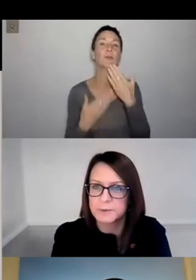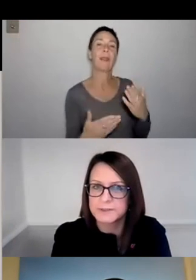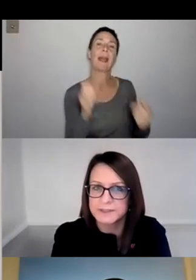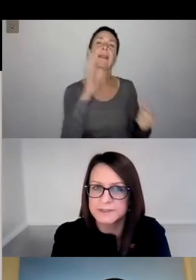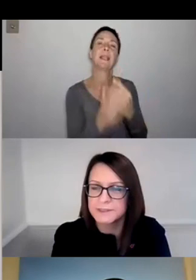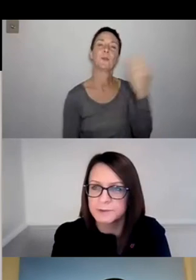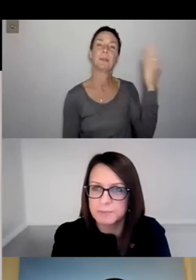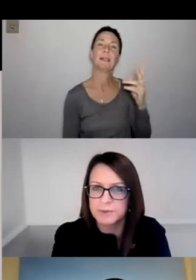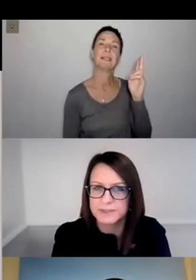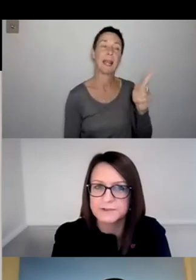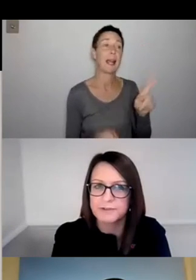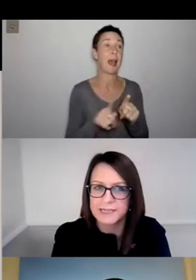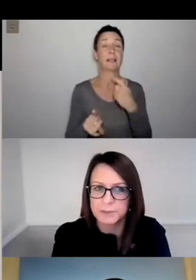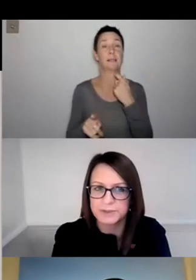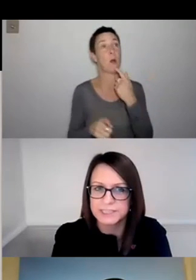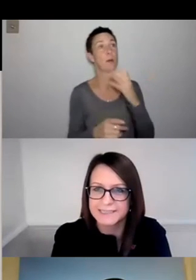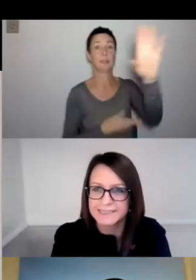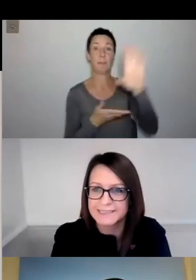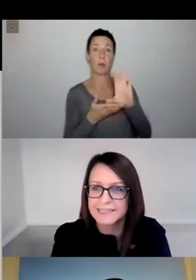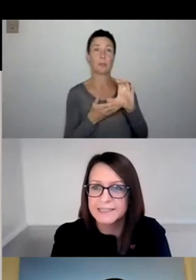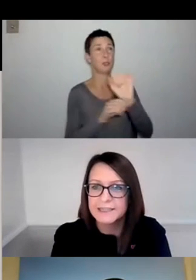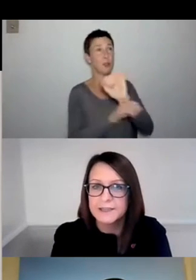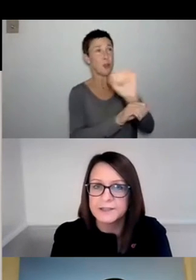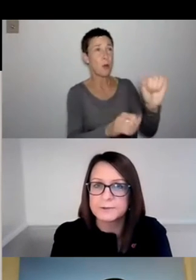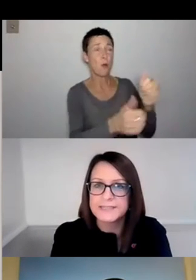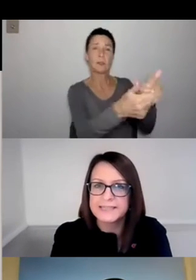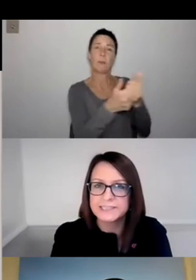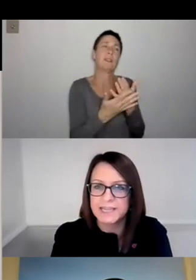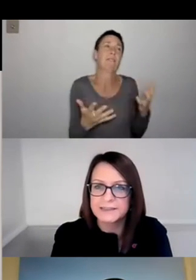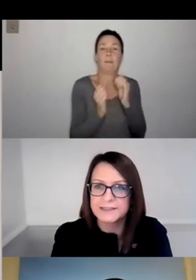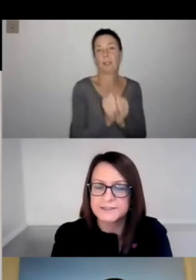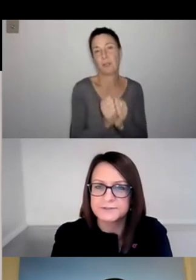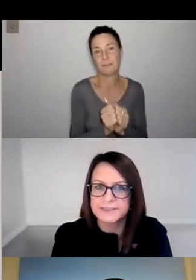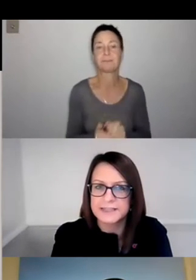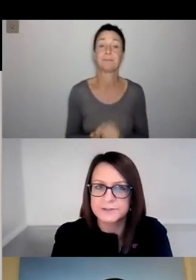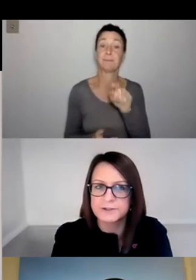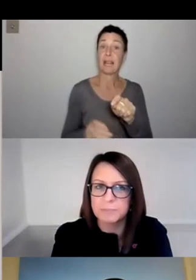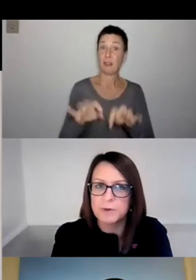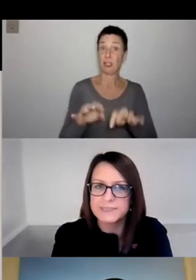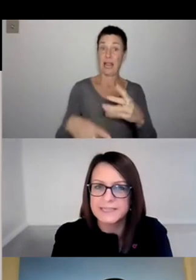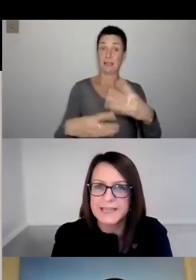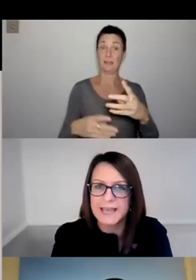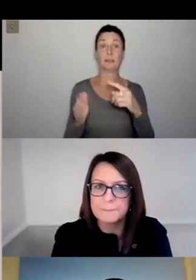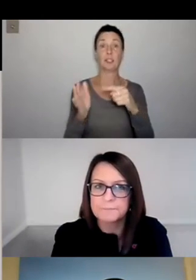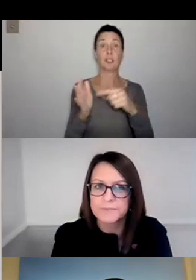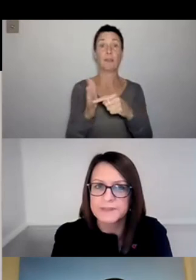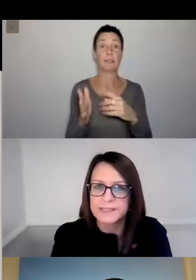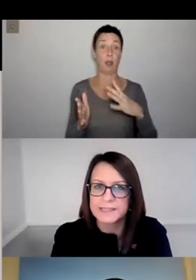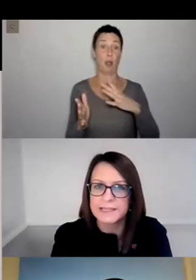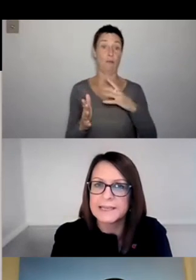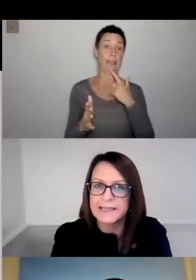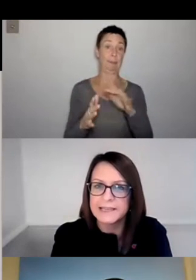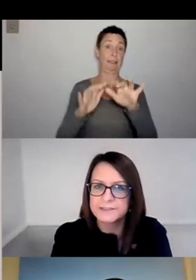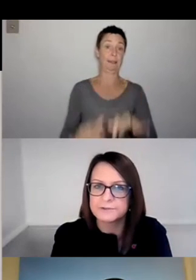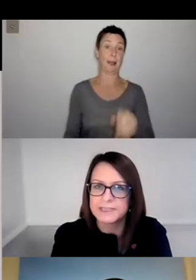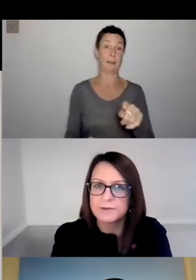our sponsors. Your input is greatly appreciated. You'll see in the chat that Teresa has already popped in there